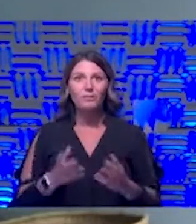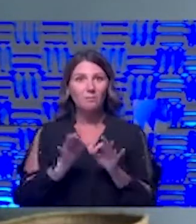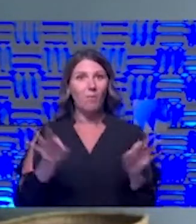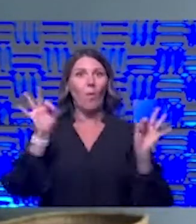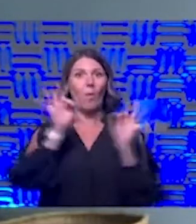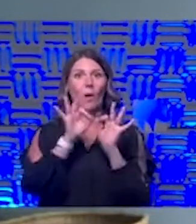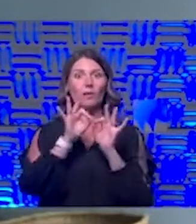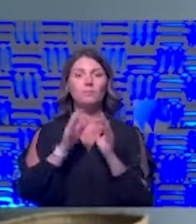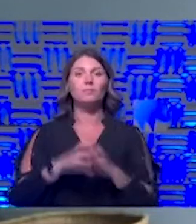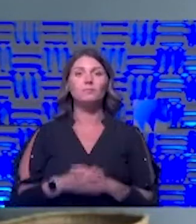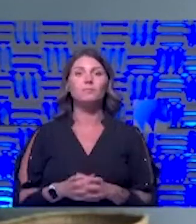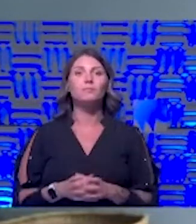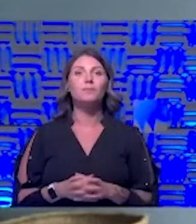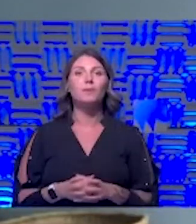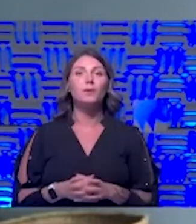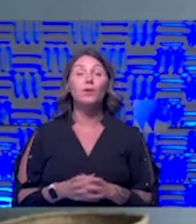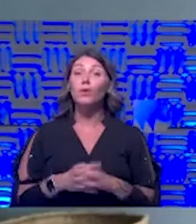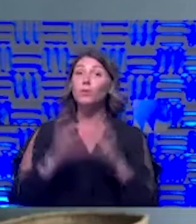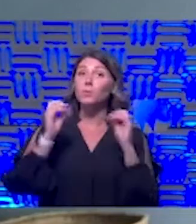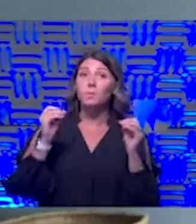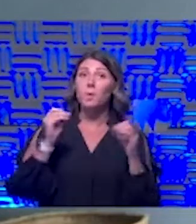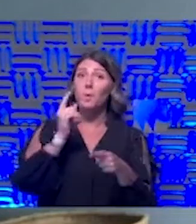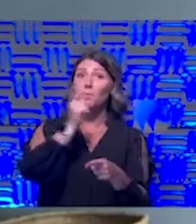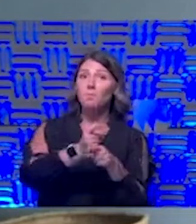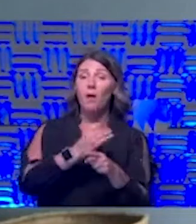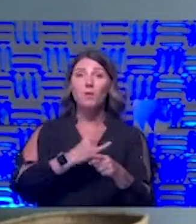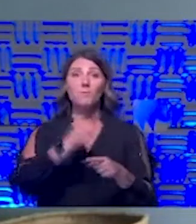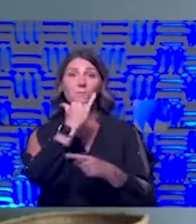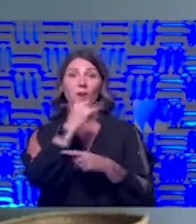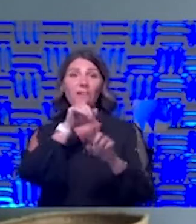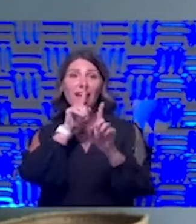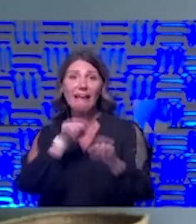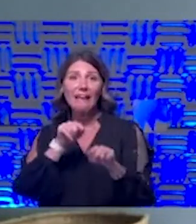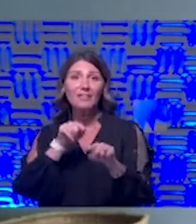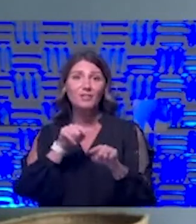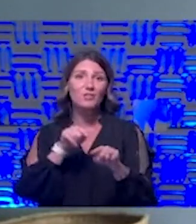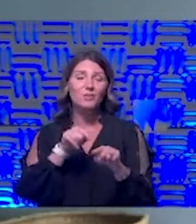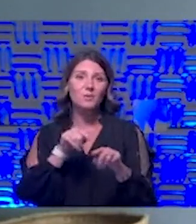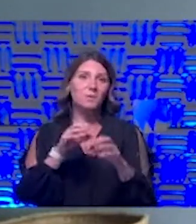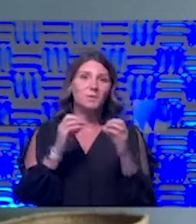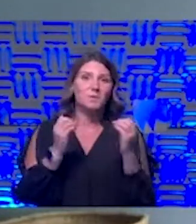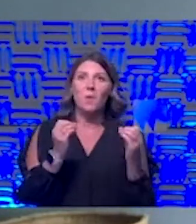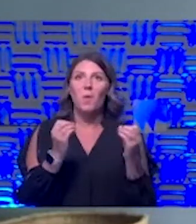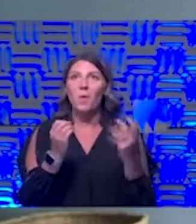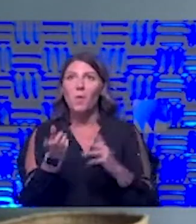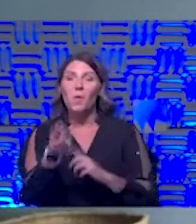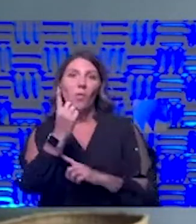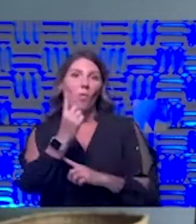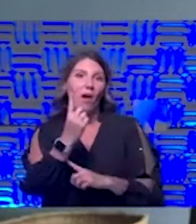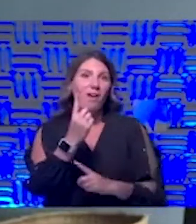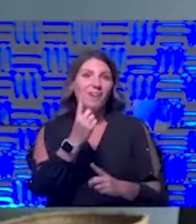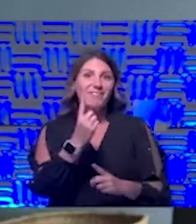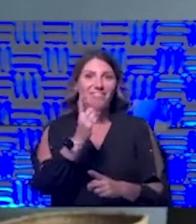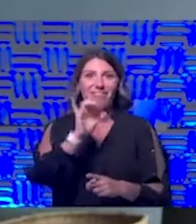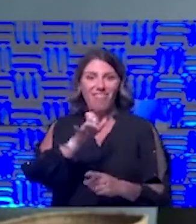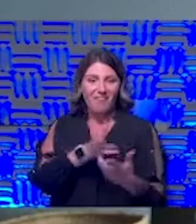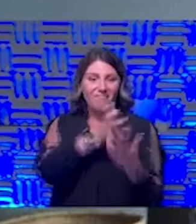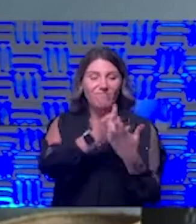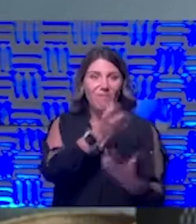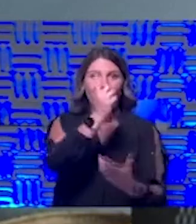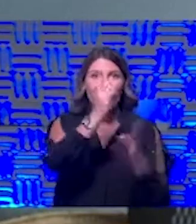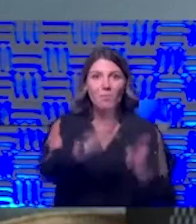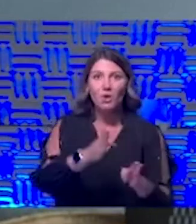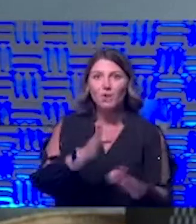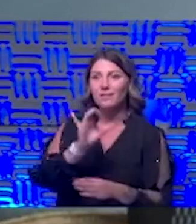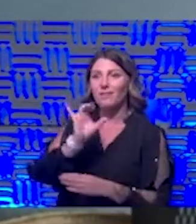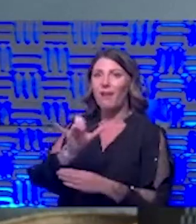And there's no right or wrong answer, and there's no one size fits all. And I think that is why this stuff is so complex for